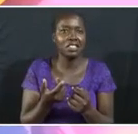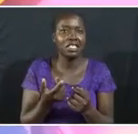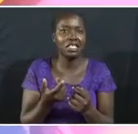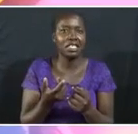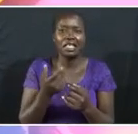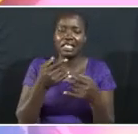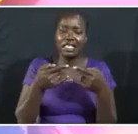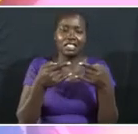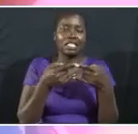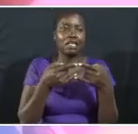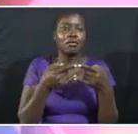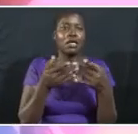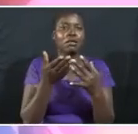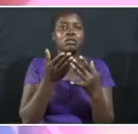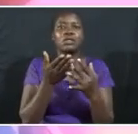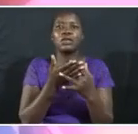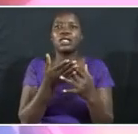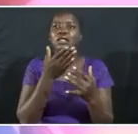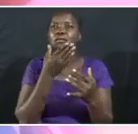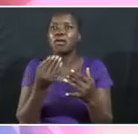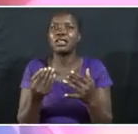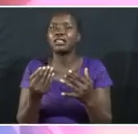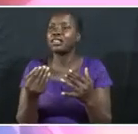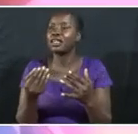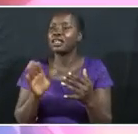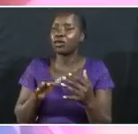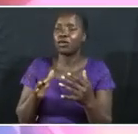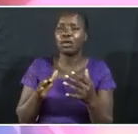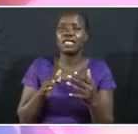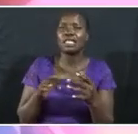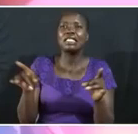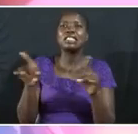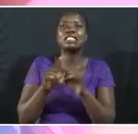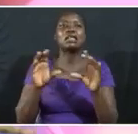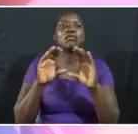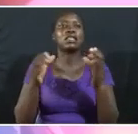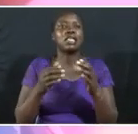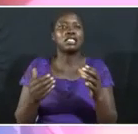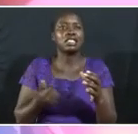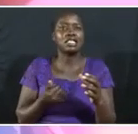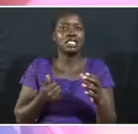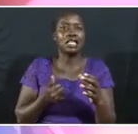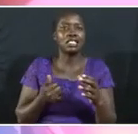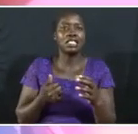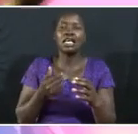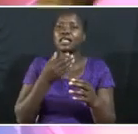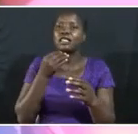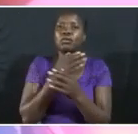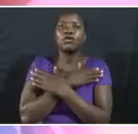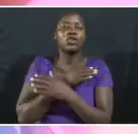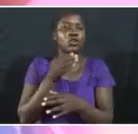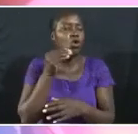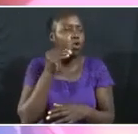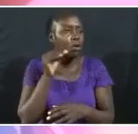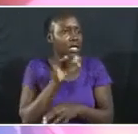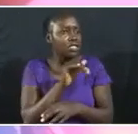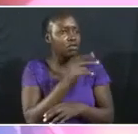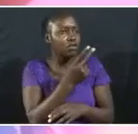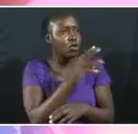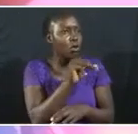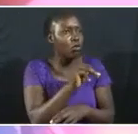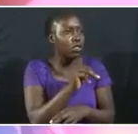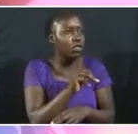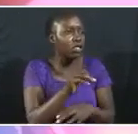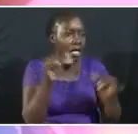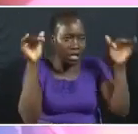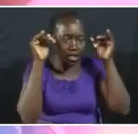age gap between a man and, because they graduated the same class. This girl takes the boyfriend home. The father is asking for 2 million dowry. And